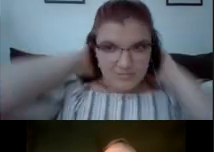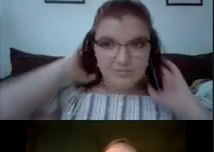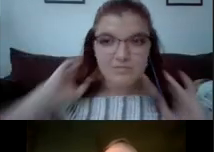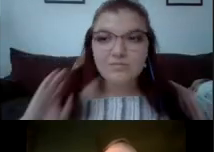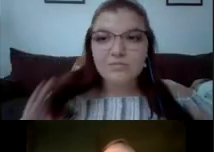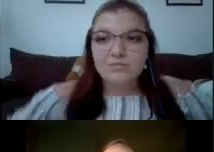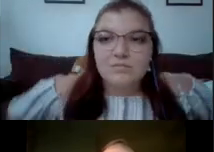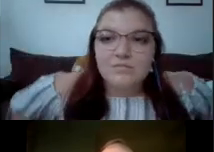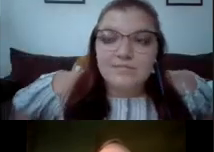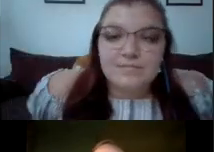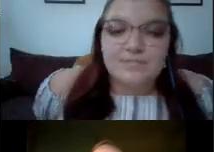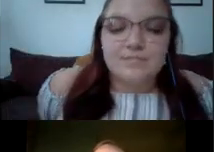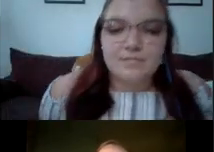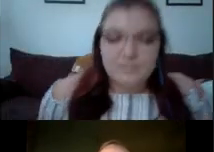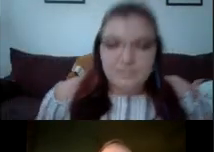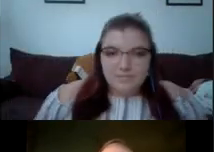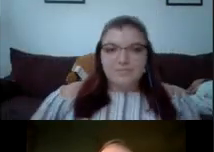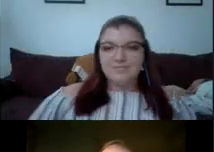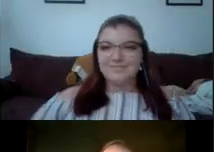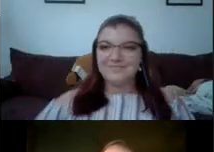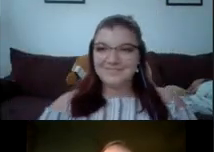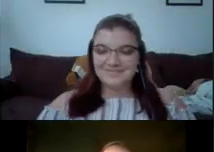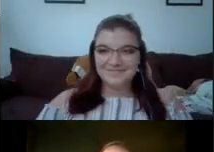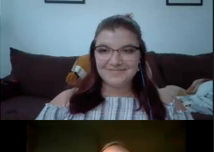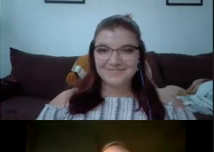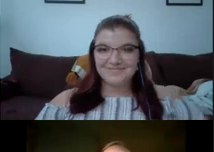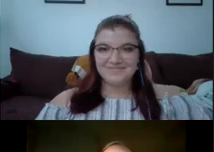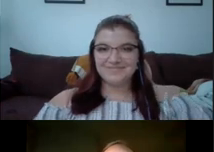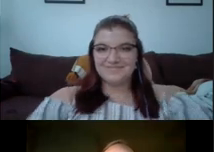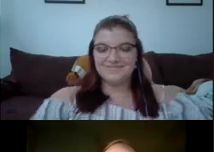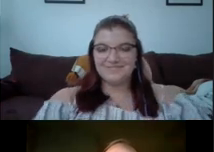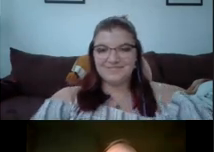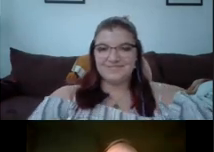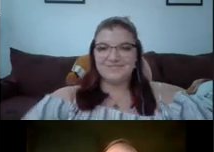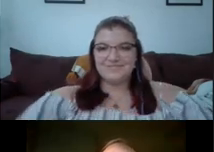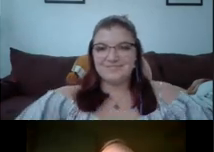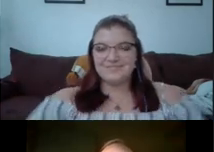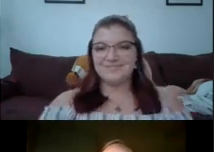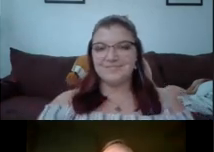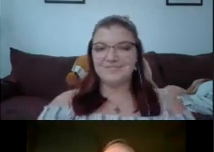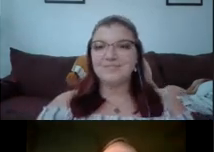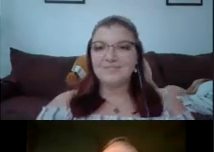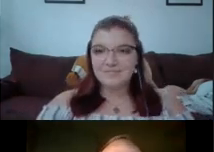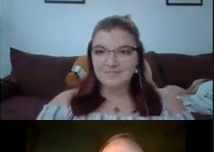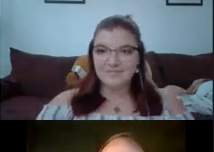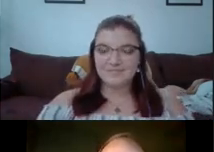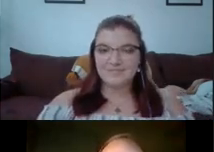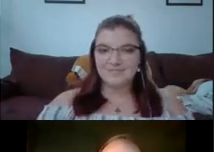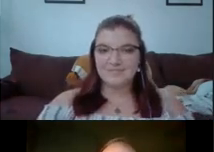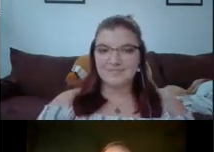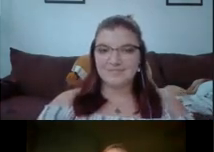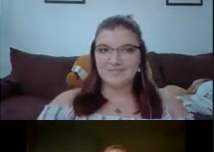active and athletically inclined women. But at this point, it would not be